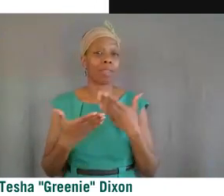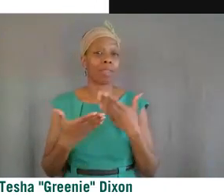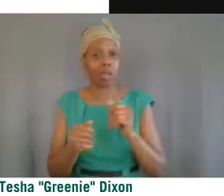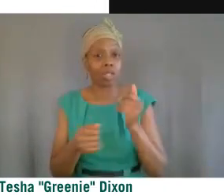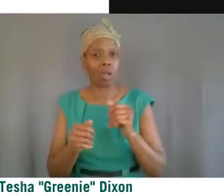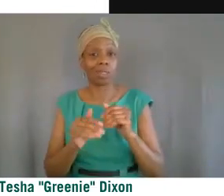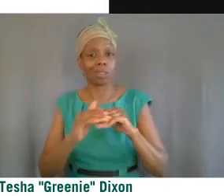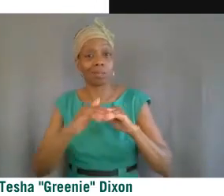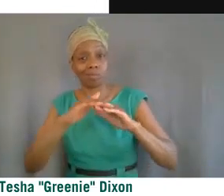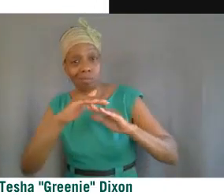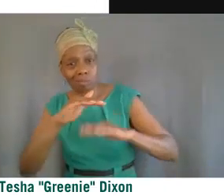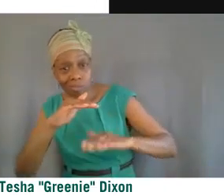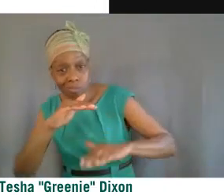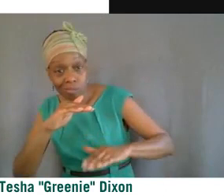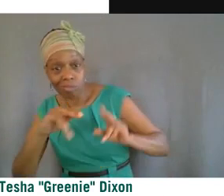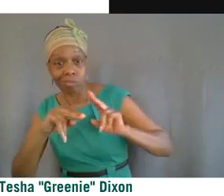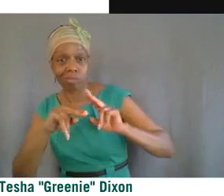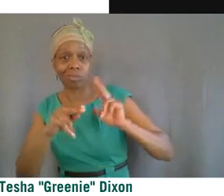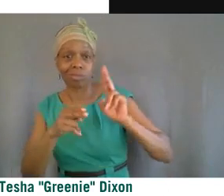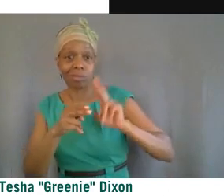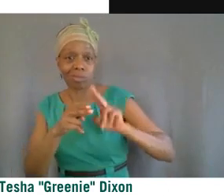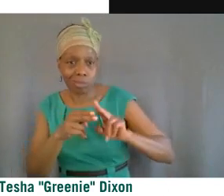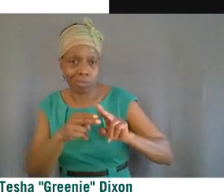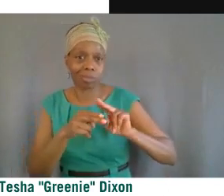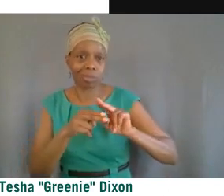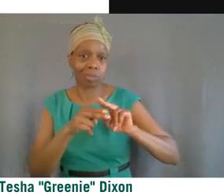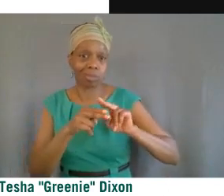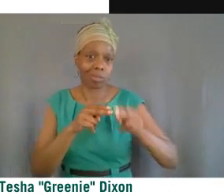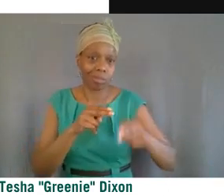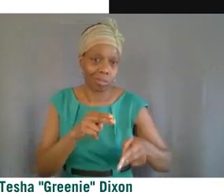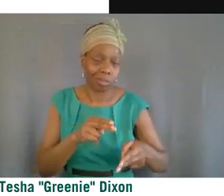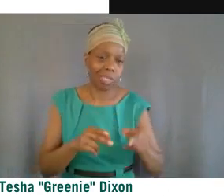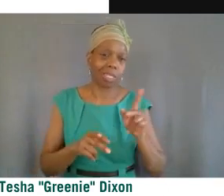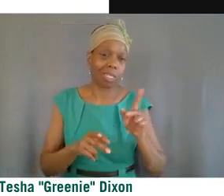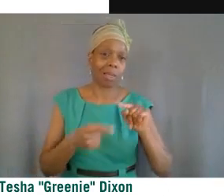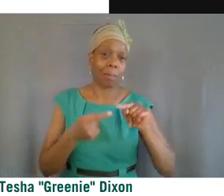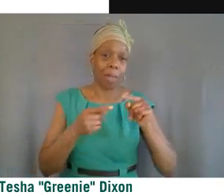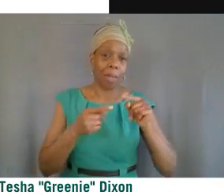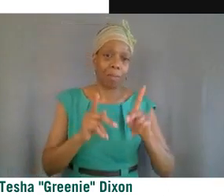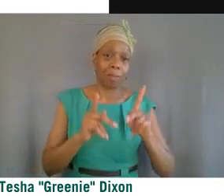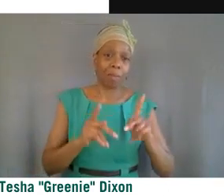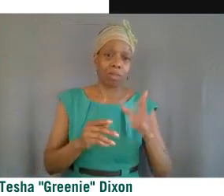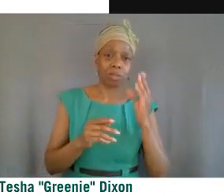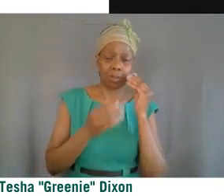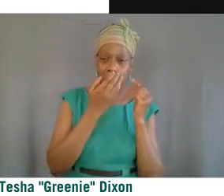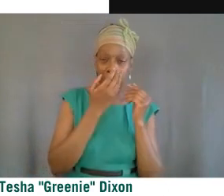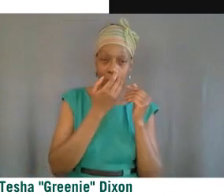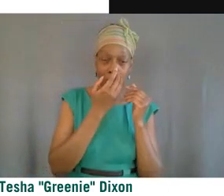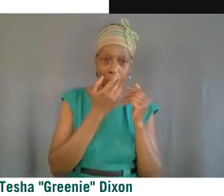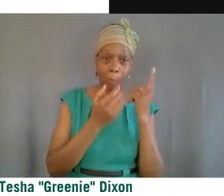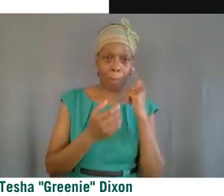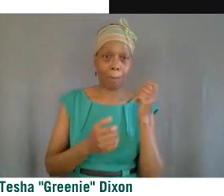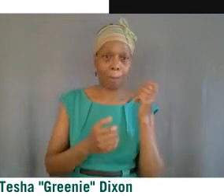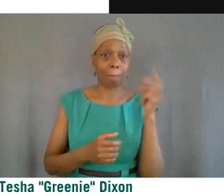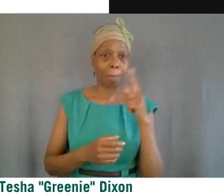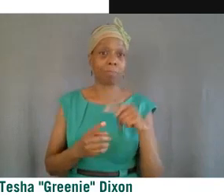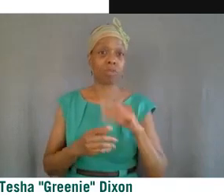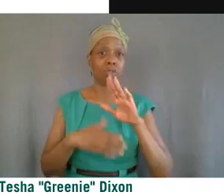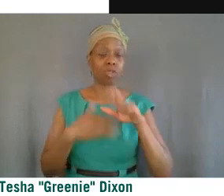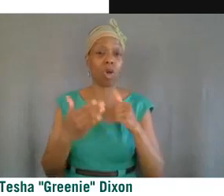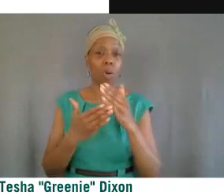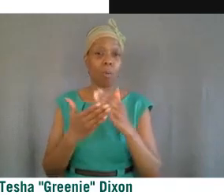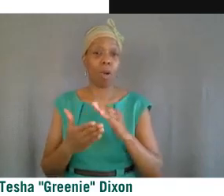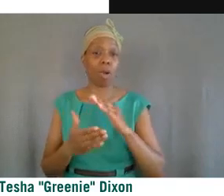person has. And I think it sort of comes back to this whole piece around that